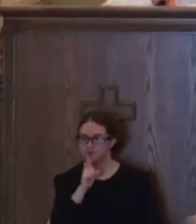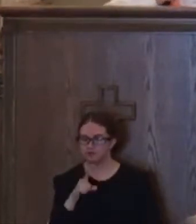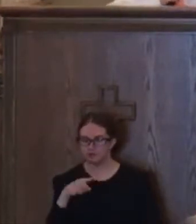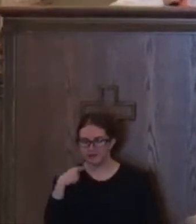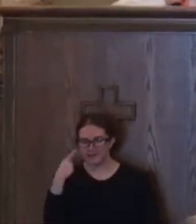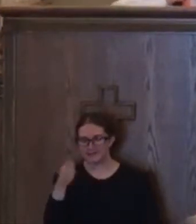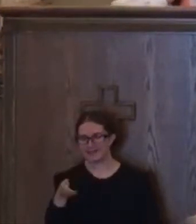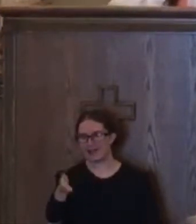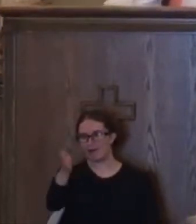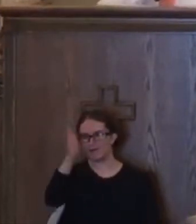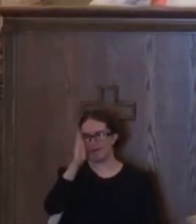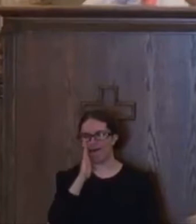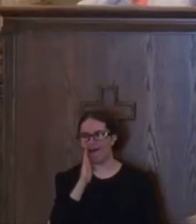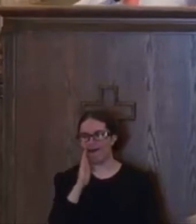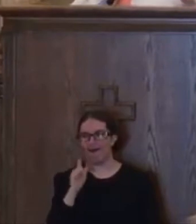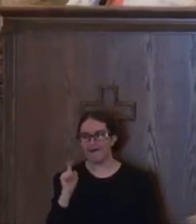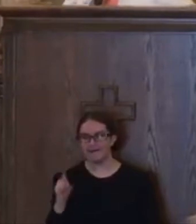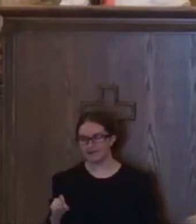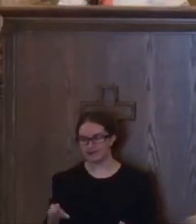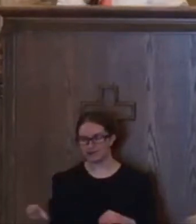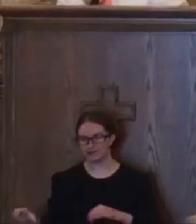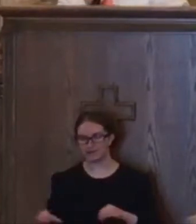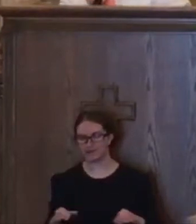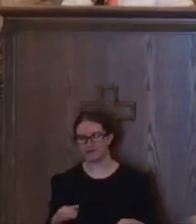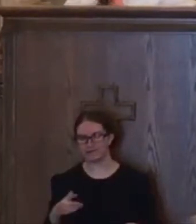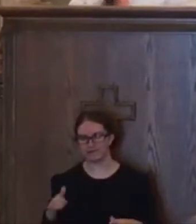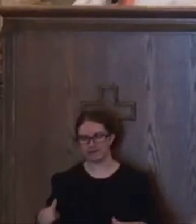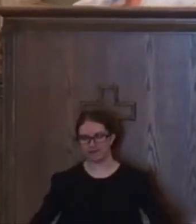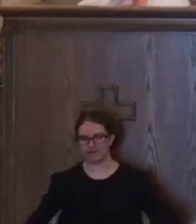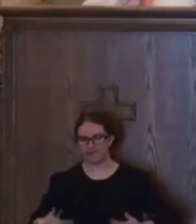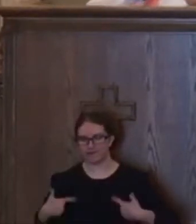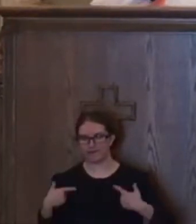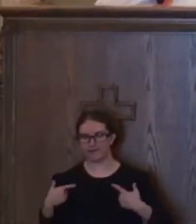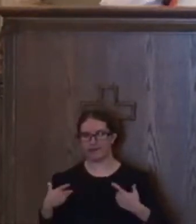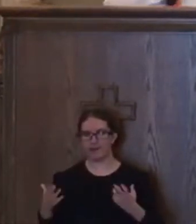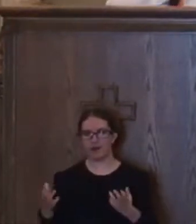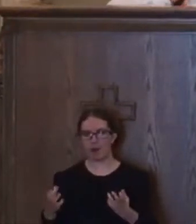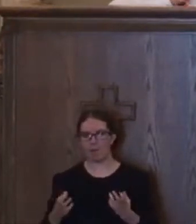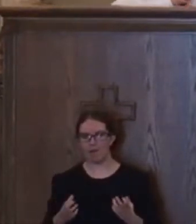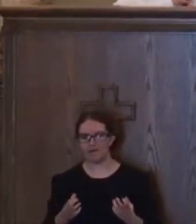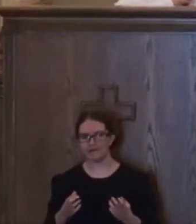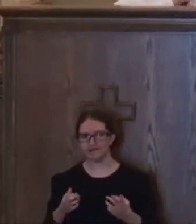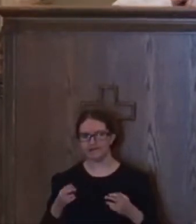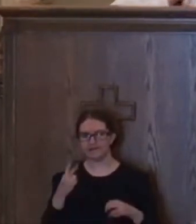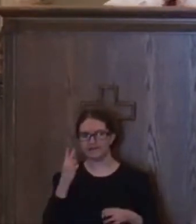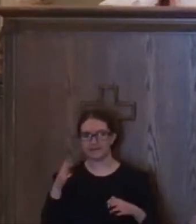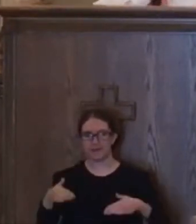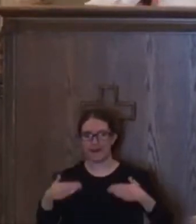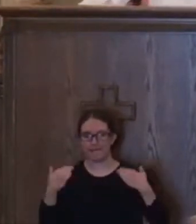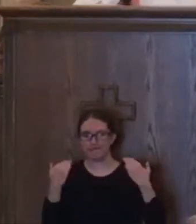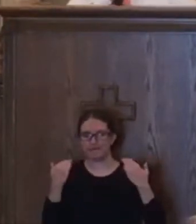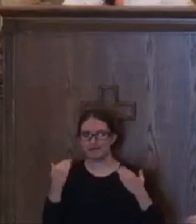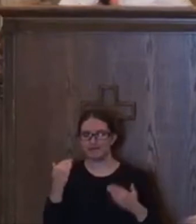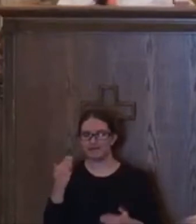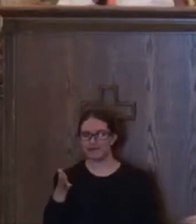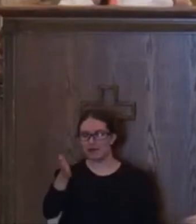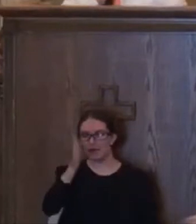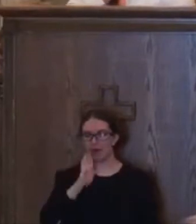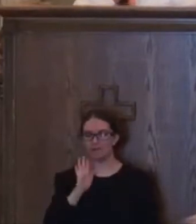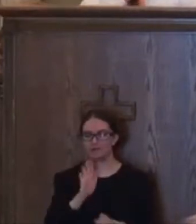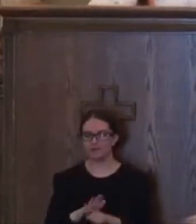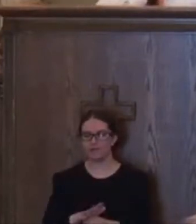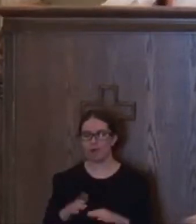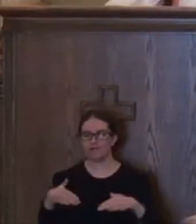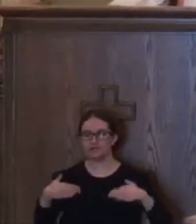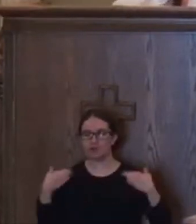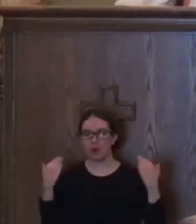tell God that you need him to do something in your life, God wants to see you happy. God wants to see you full of